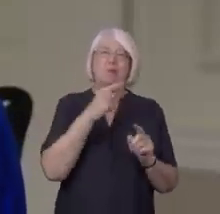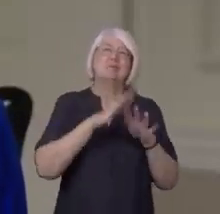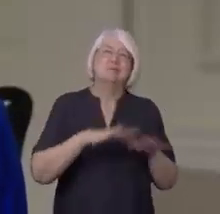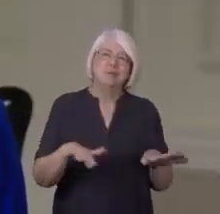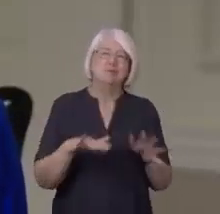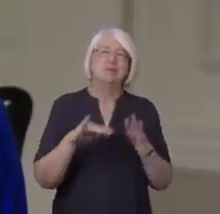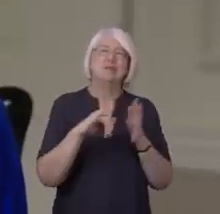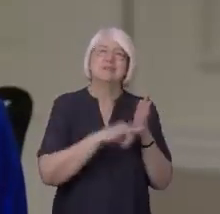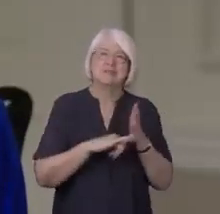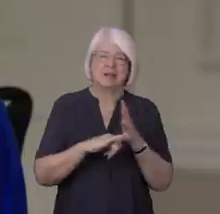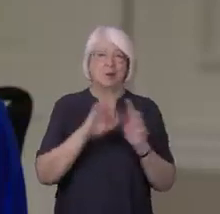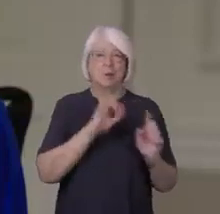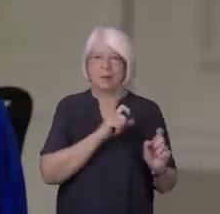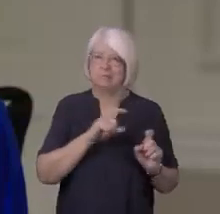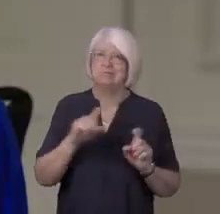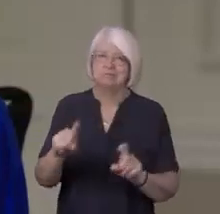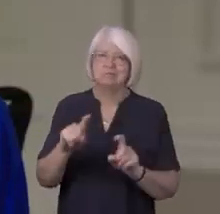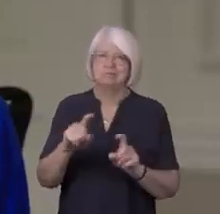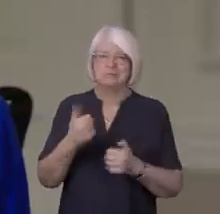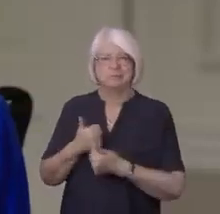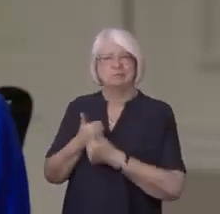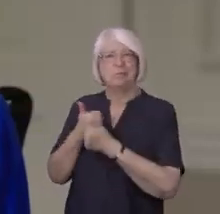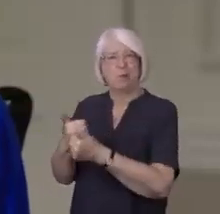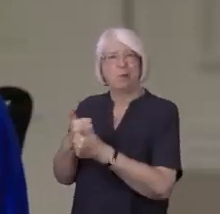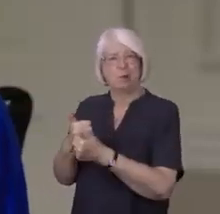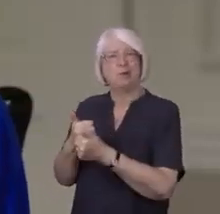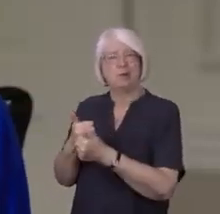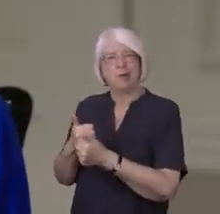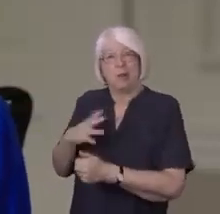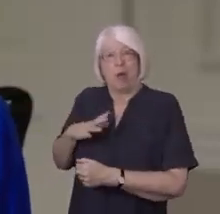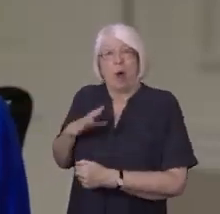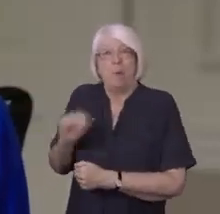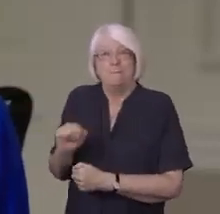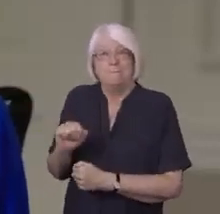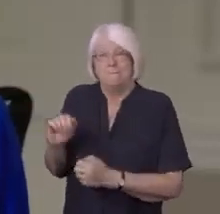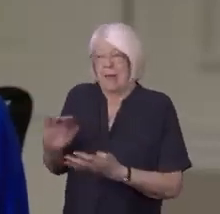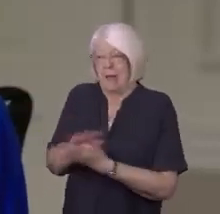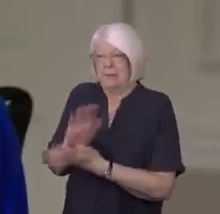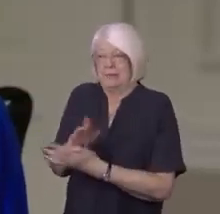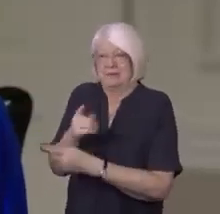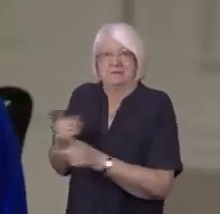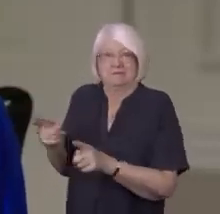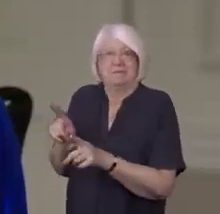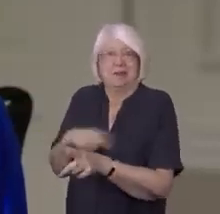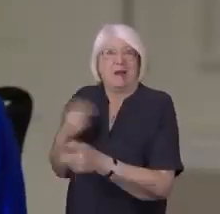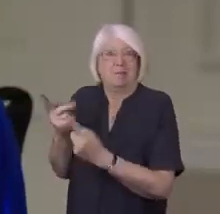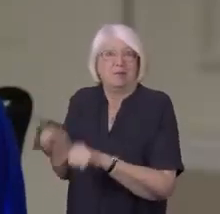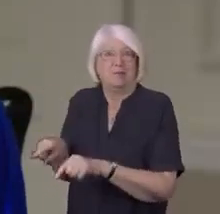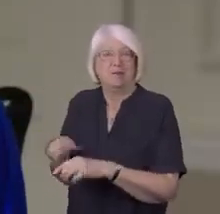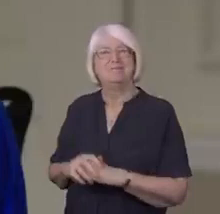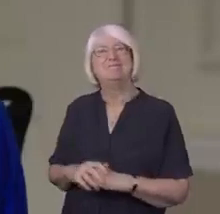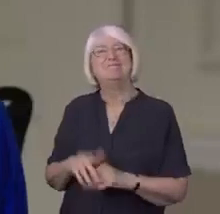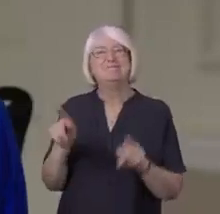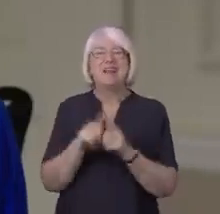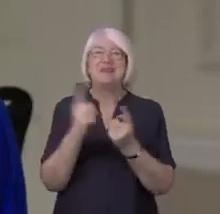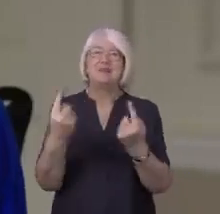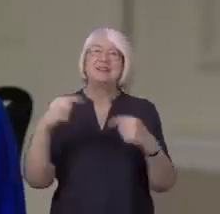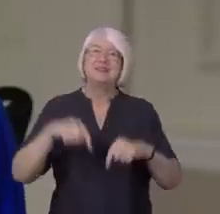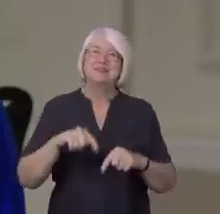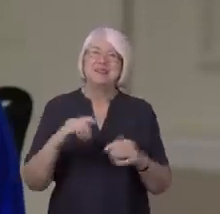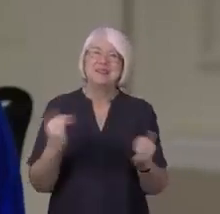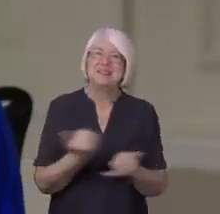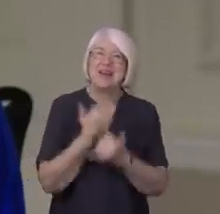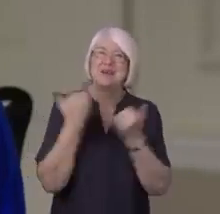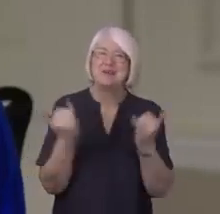hope and happiness of young people. As we come together to celebrate Christingle, I wish you and your